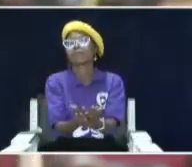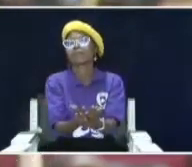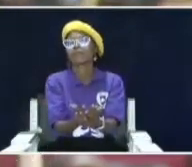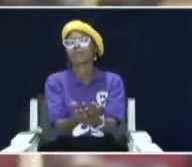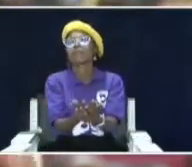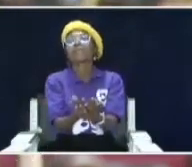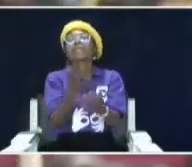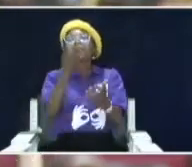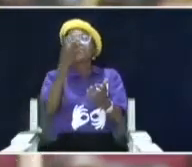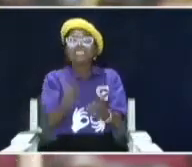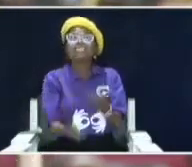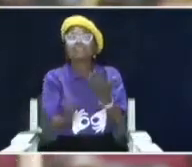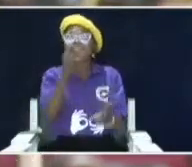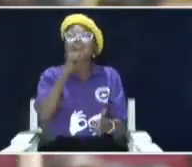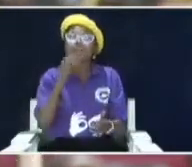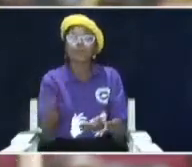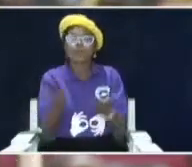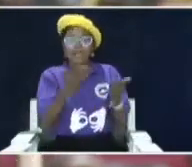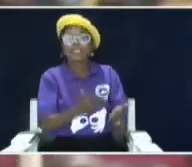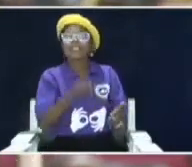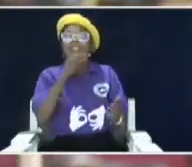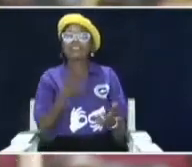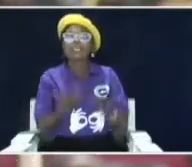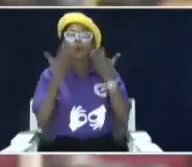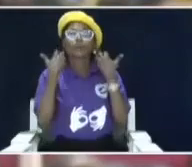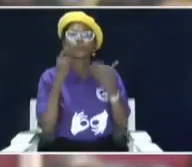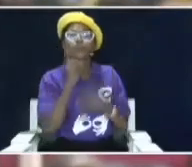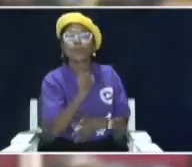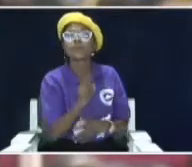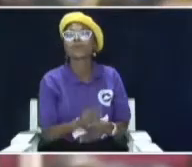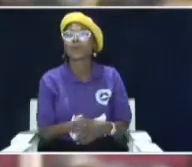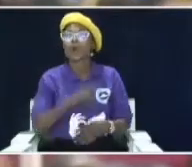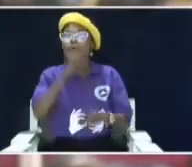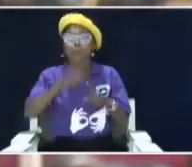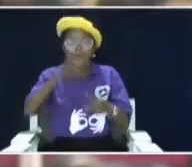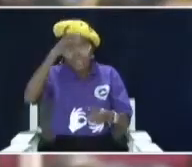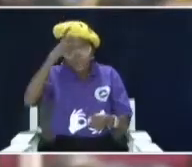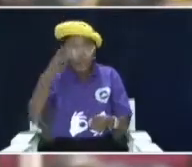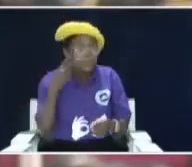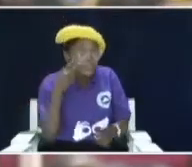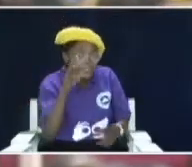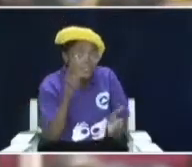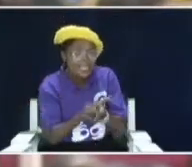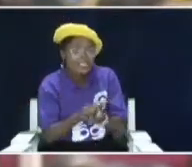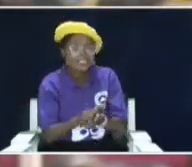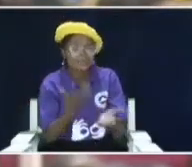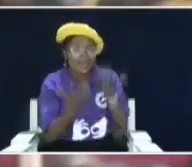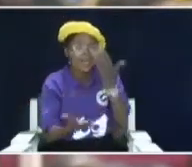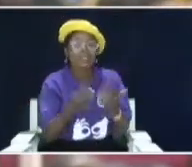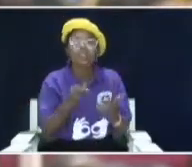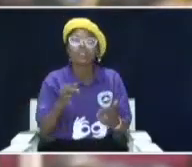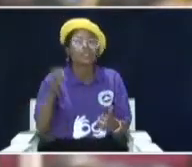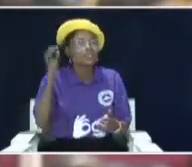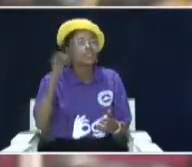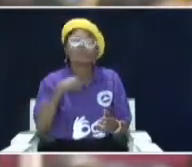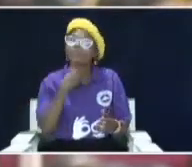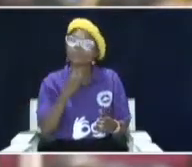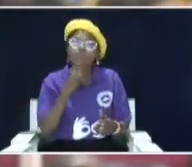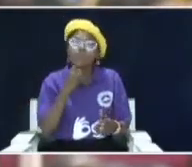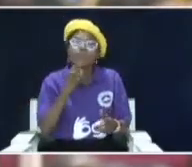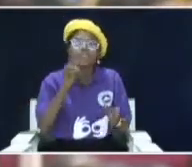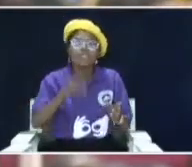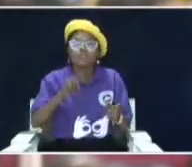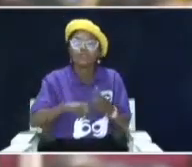is a consuming fire. And when demon sees that fire, it doesn't need anyone to say go. It shall